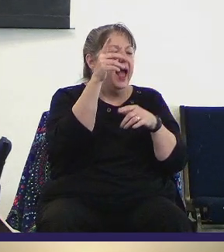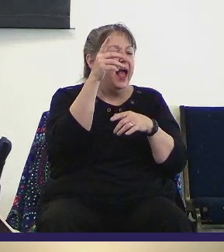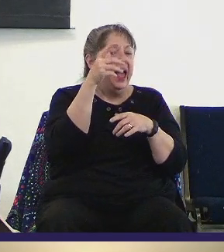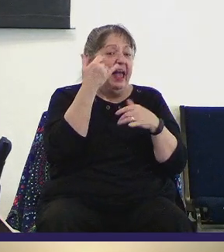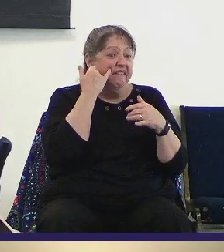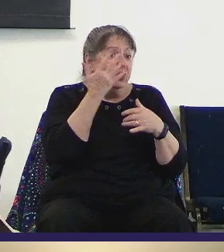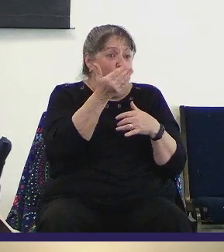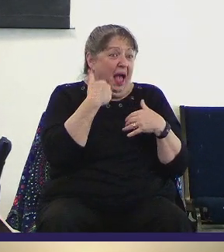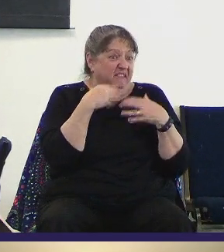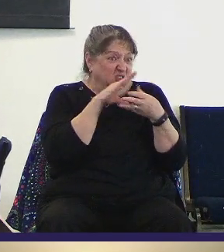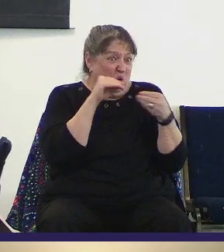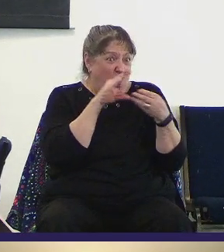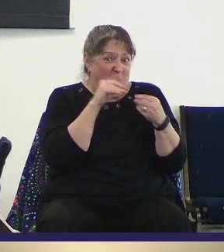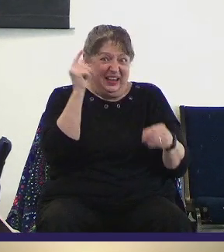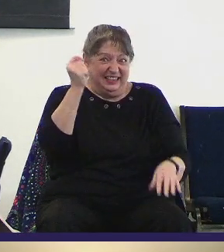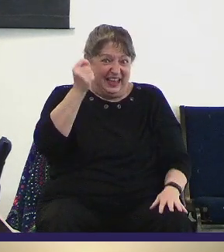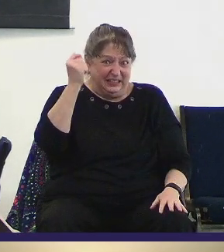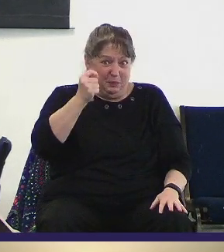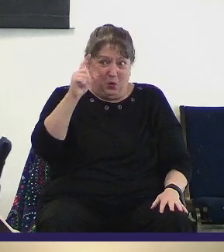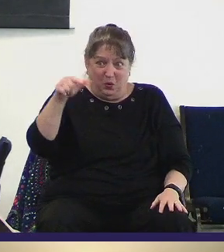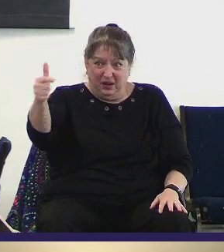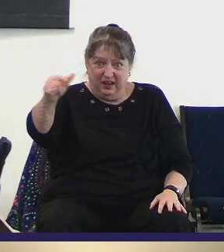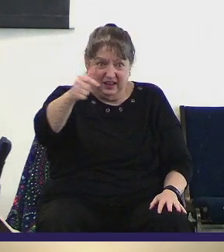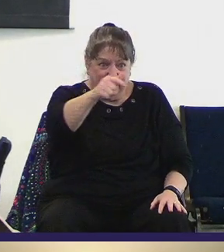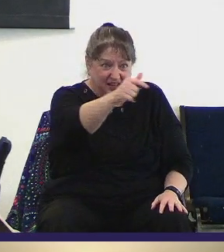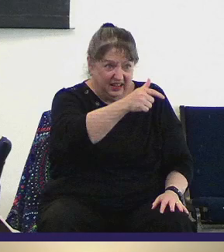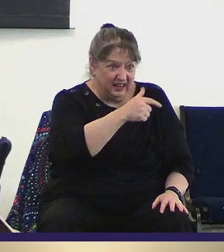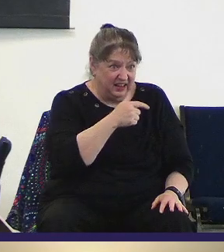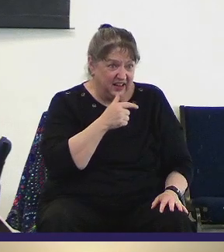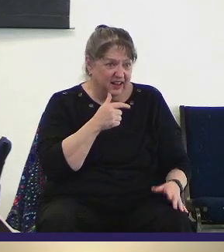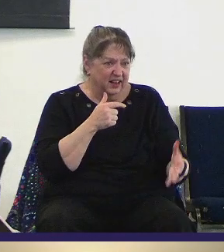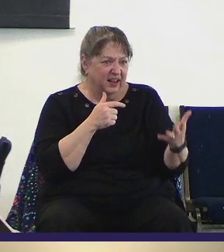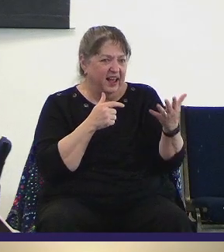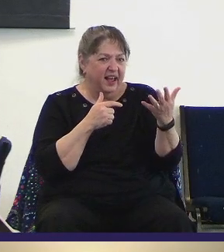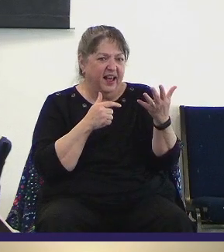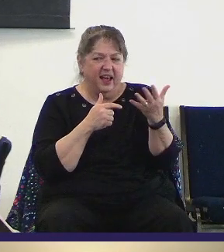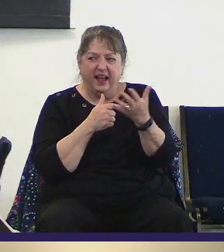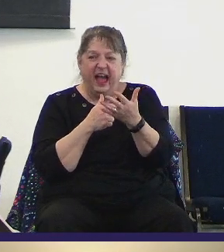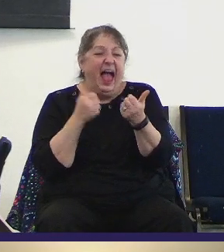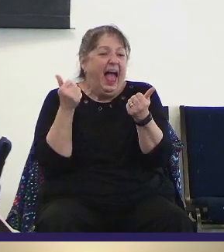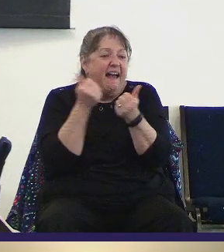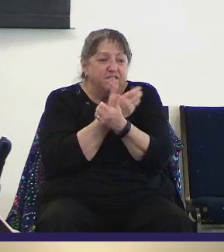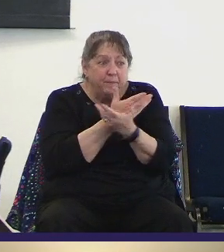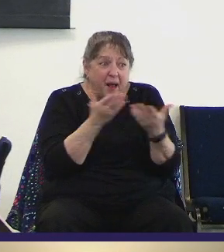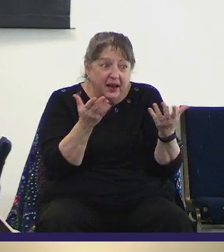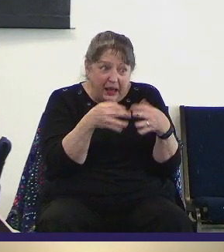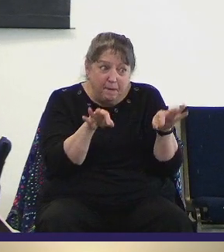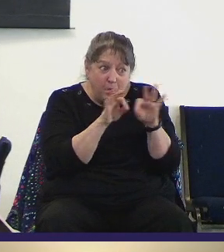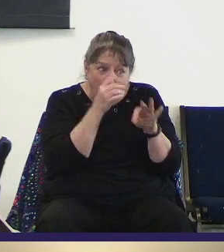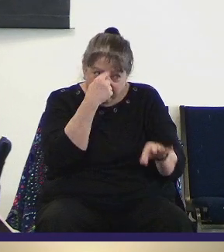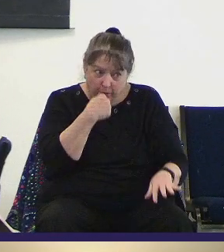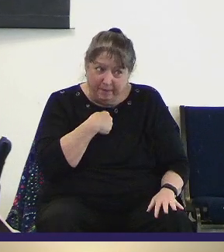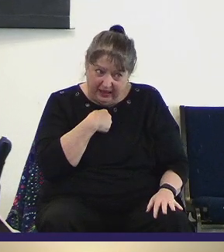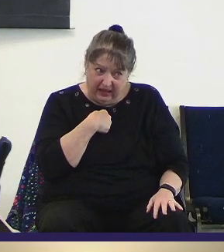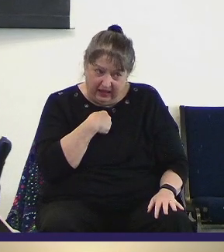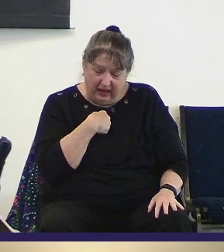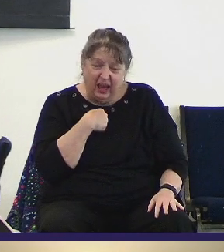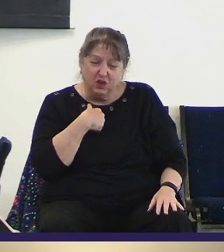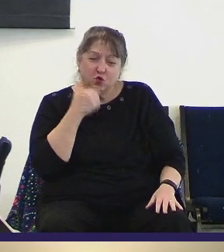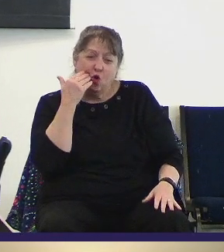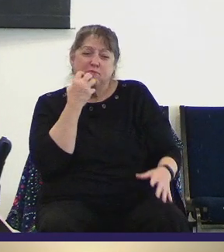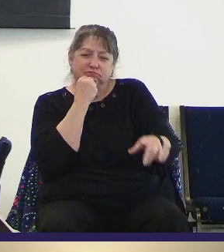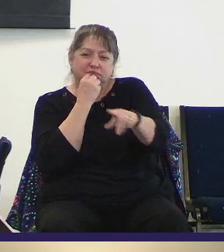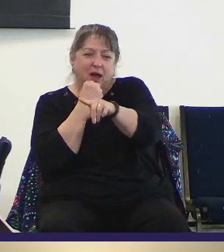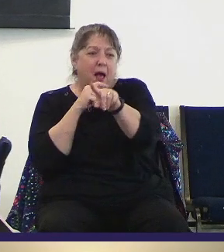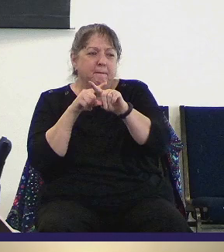wanted to say the two of them, everybody's important to me. You know that. But two